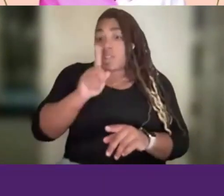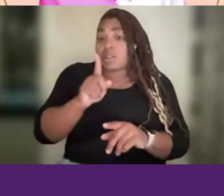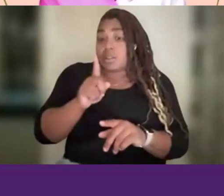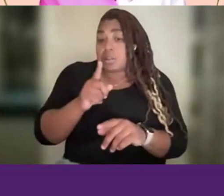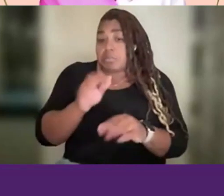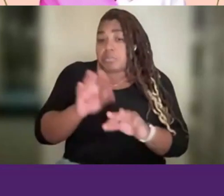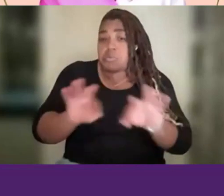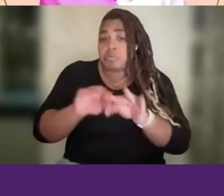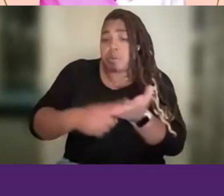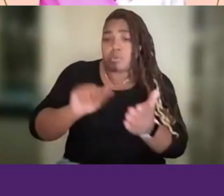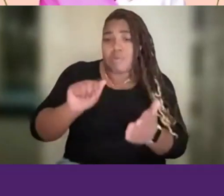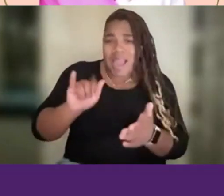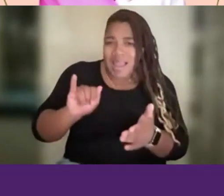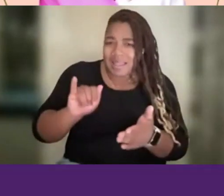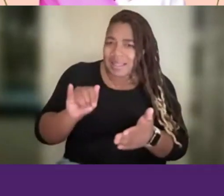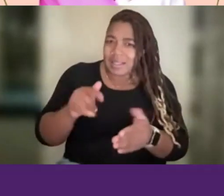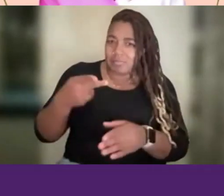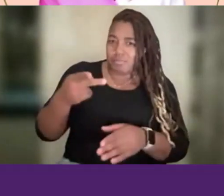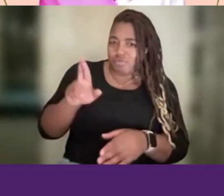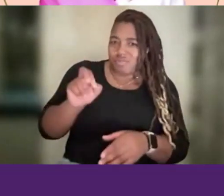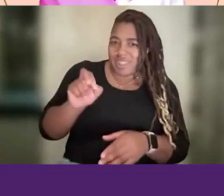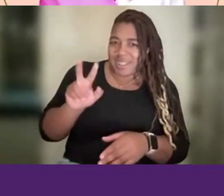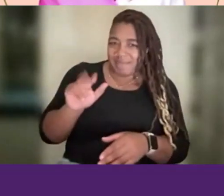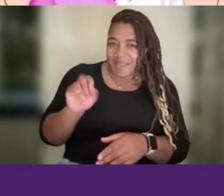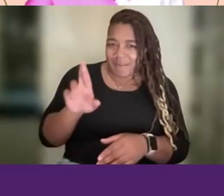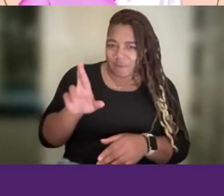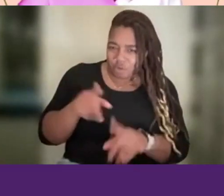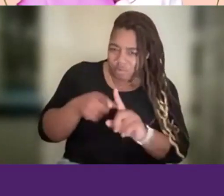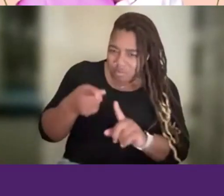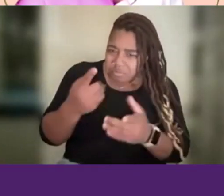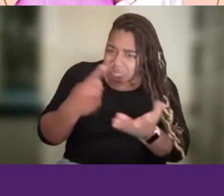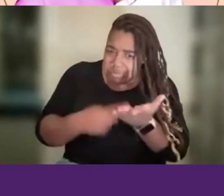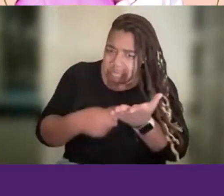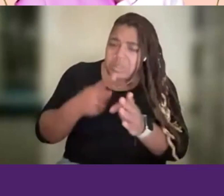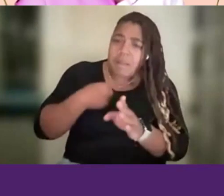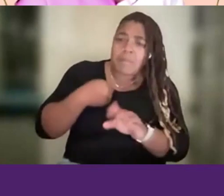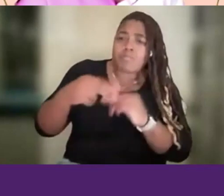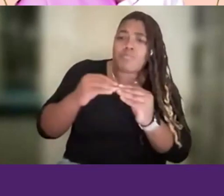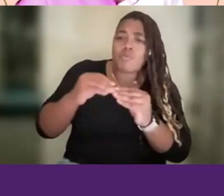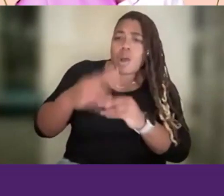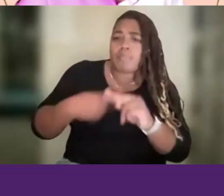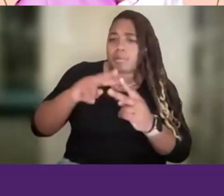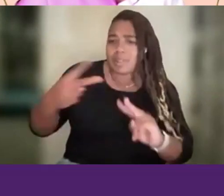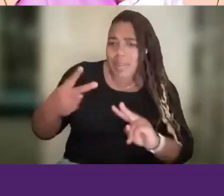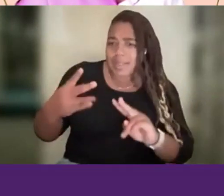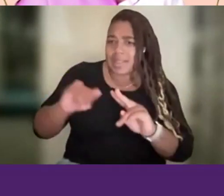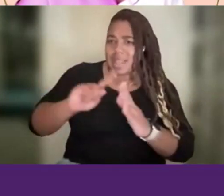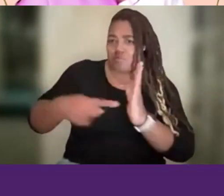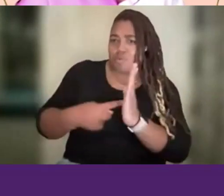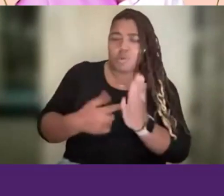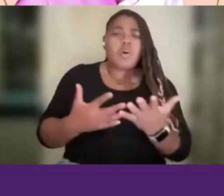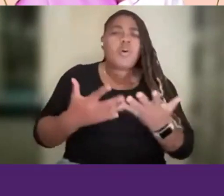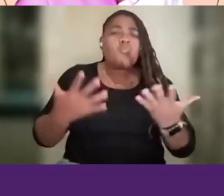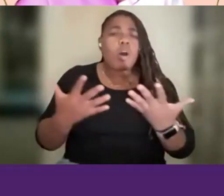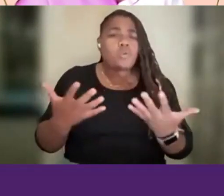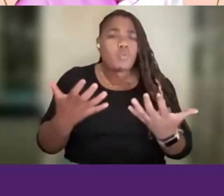journey more and the role that understanding genetics played for you. You mentioned it a little bit in your introduction, but what do you most want people to